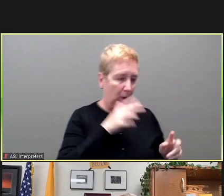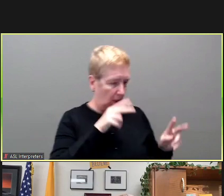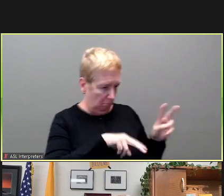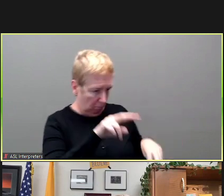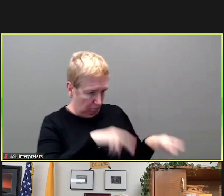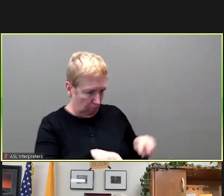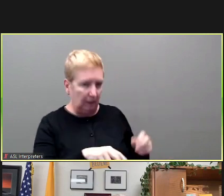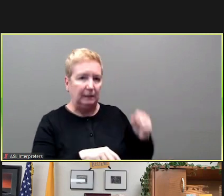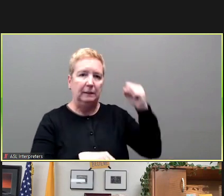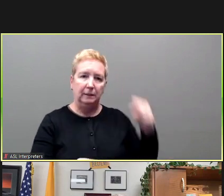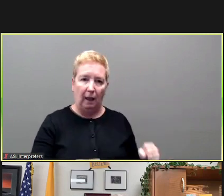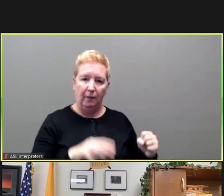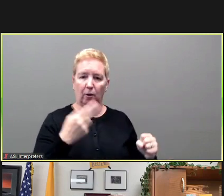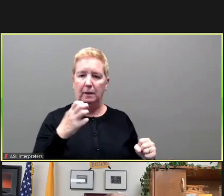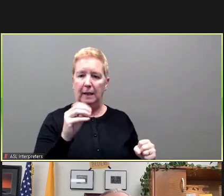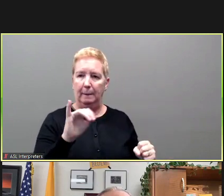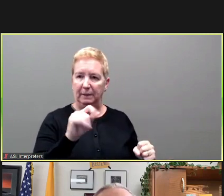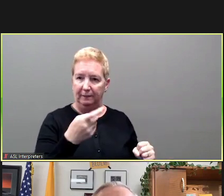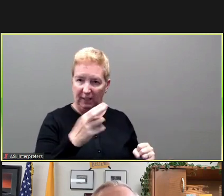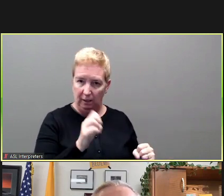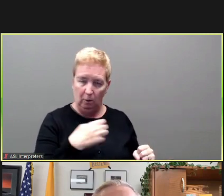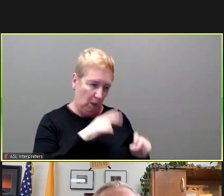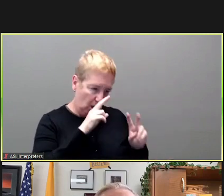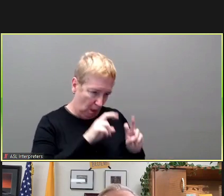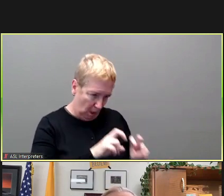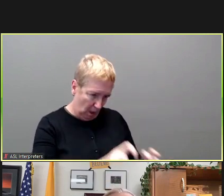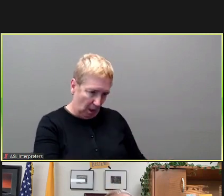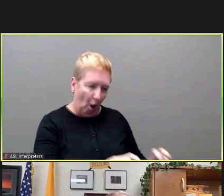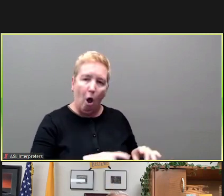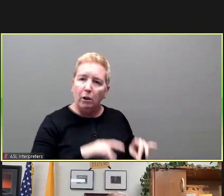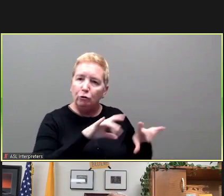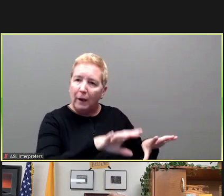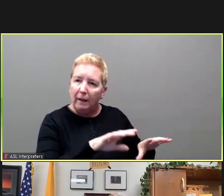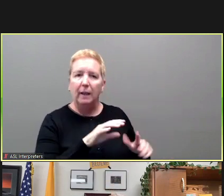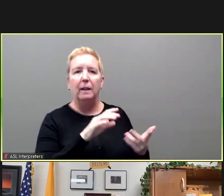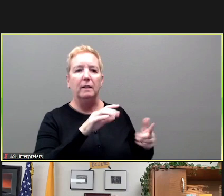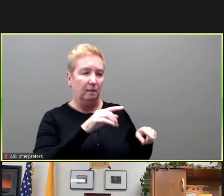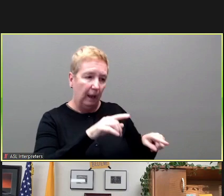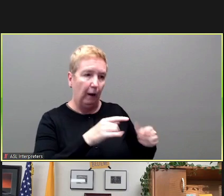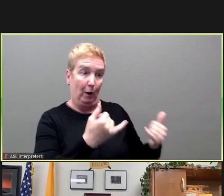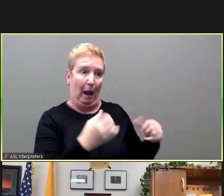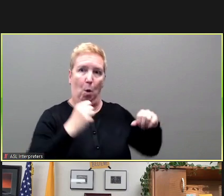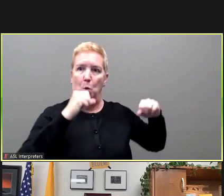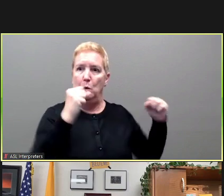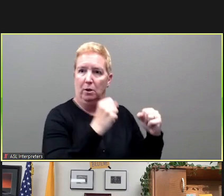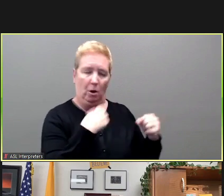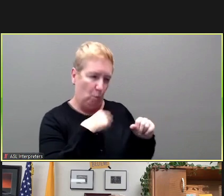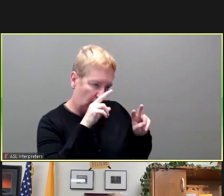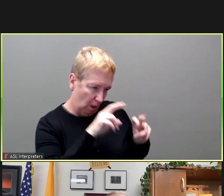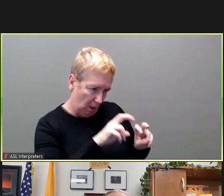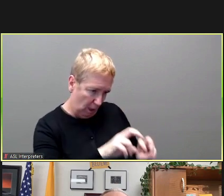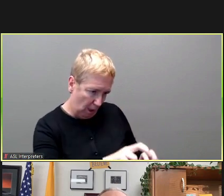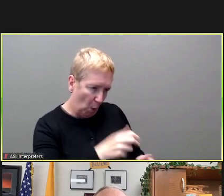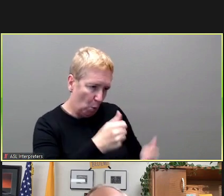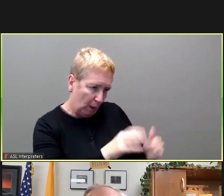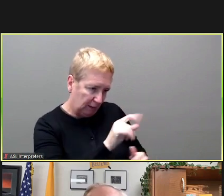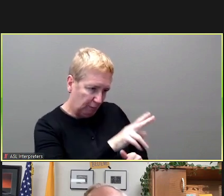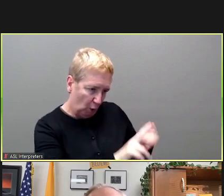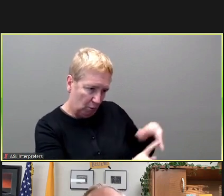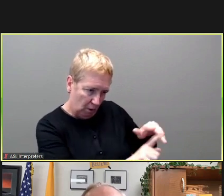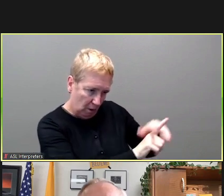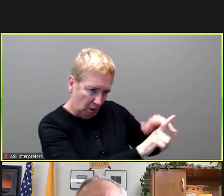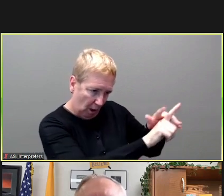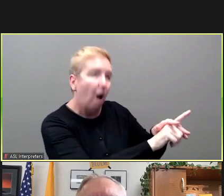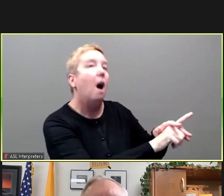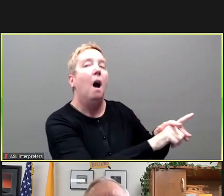Australia and use that because it's their winter there now. They're just getting into spring to predict which flu strains are coming. Second thing,